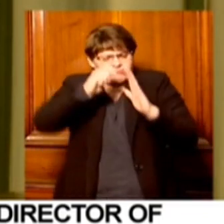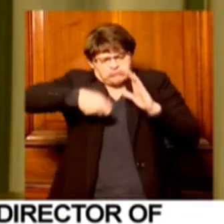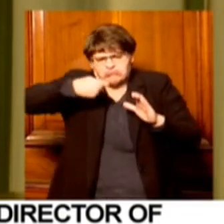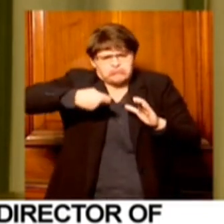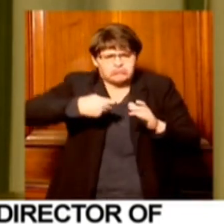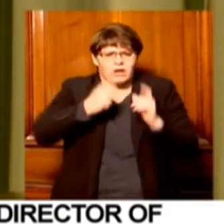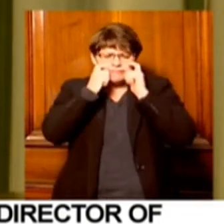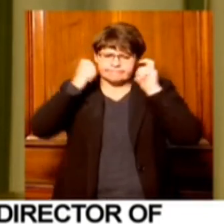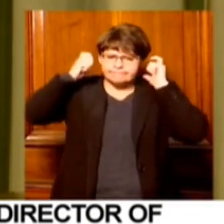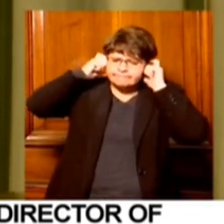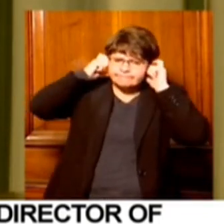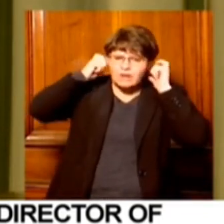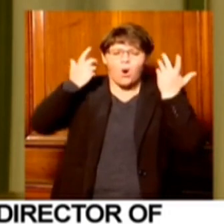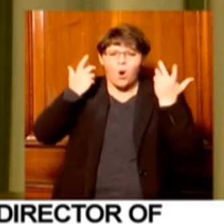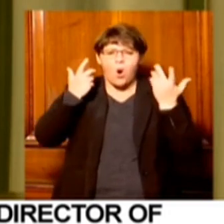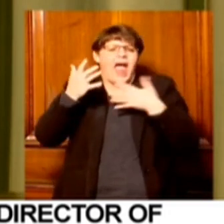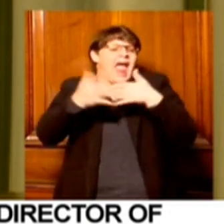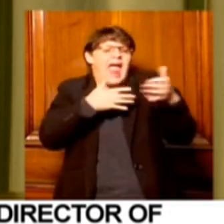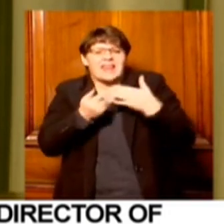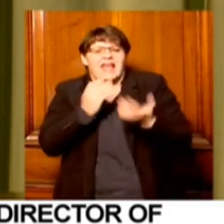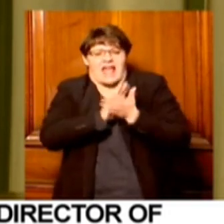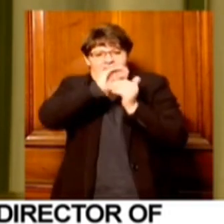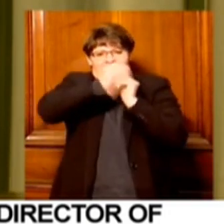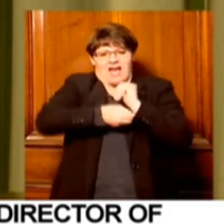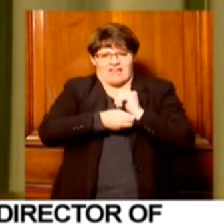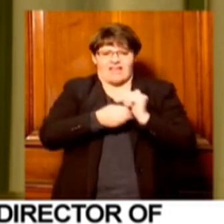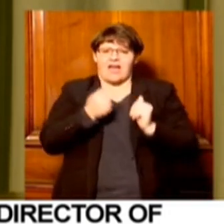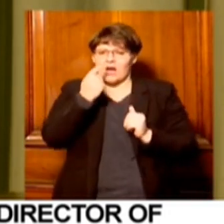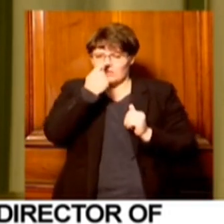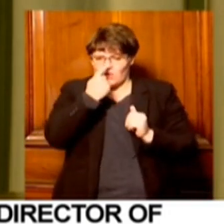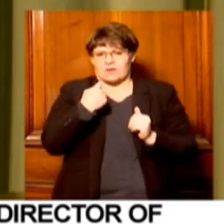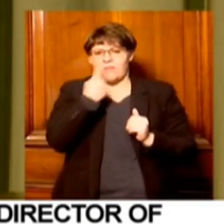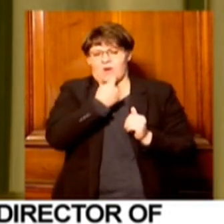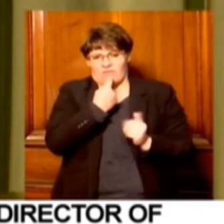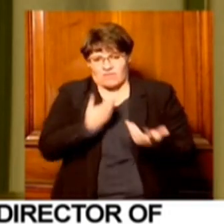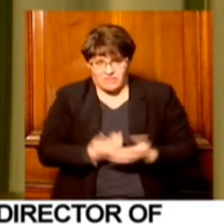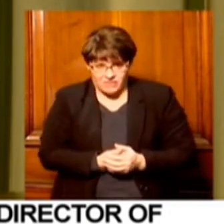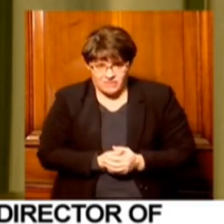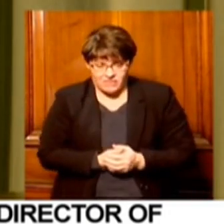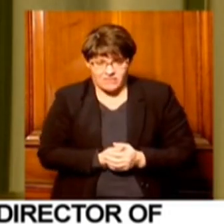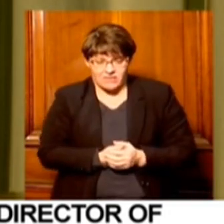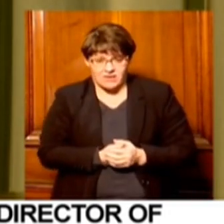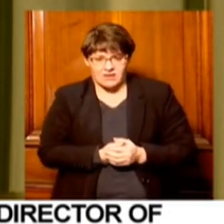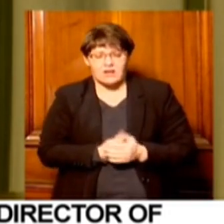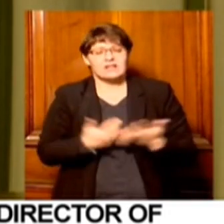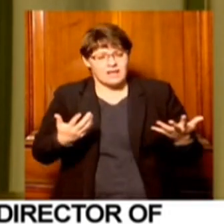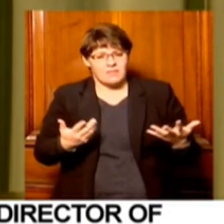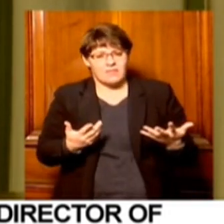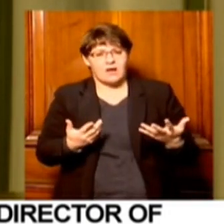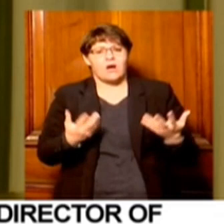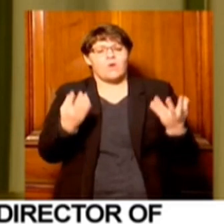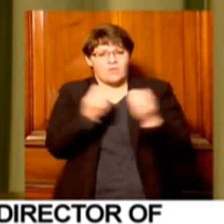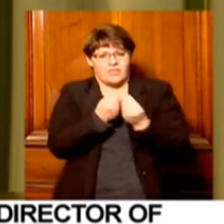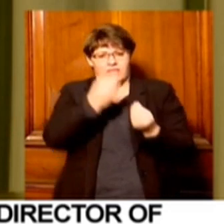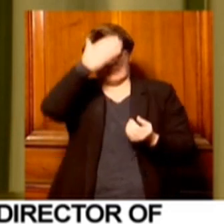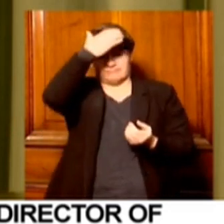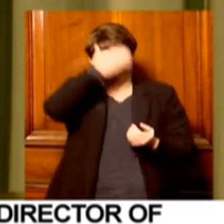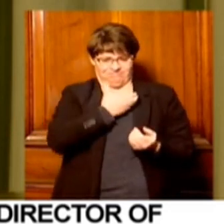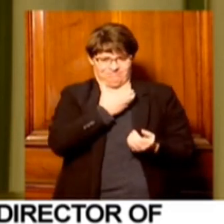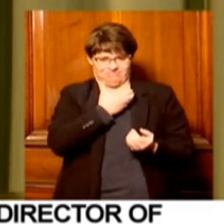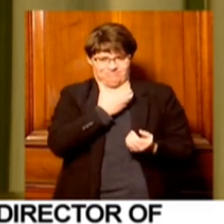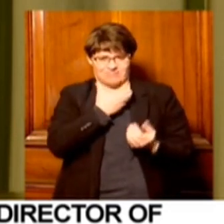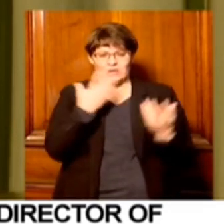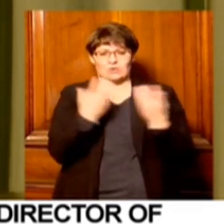or another appropriate item that covers the nose and mouth and together with face